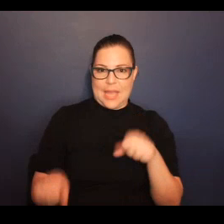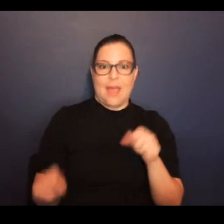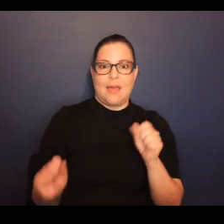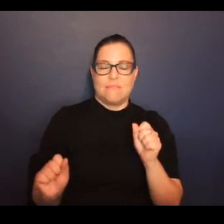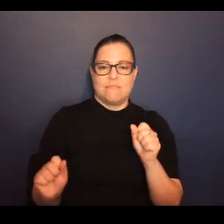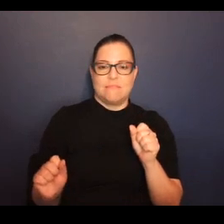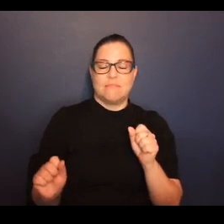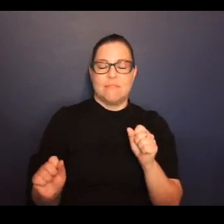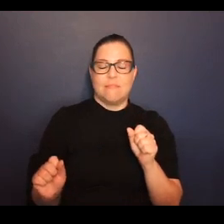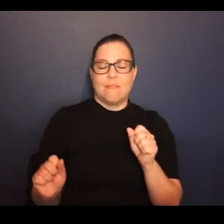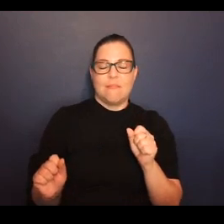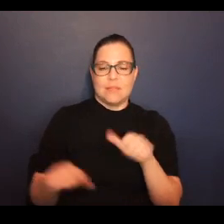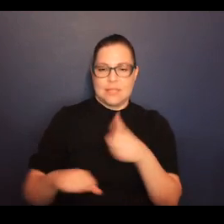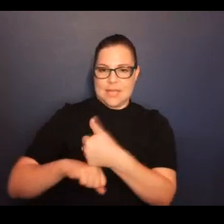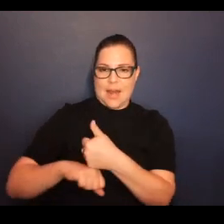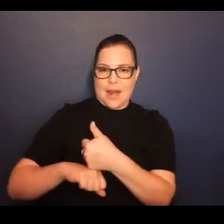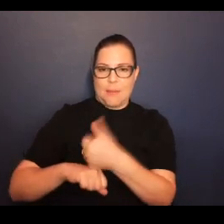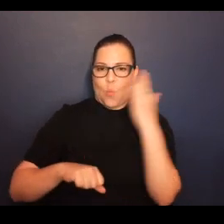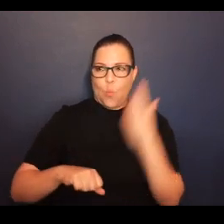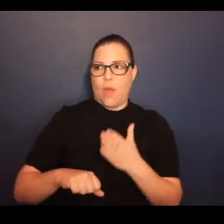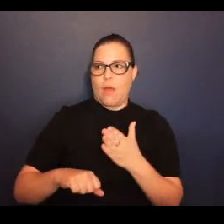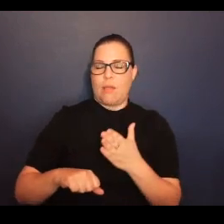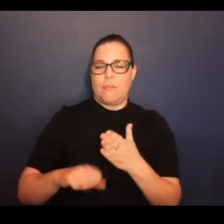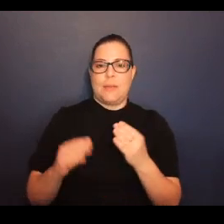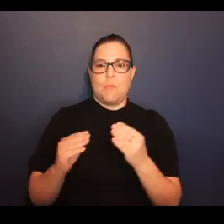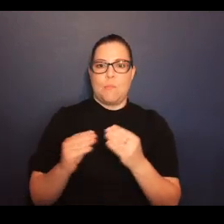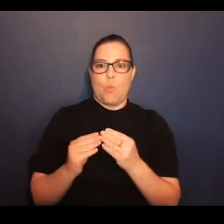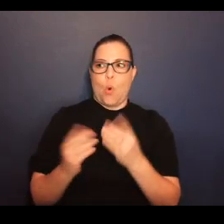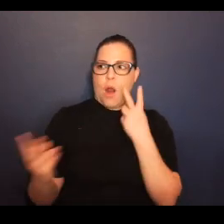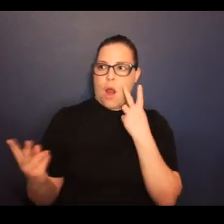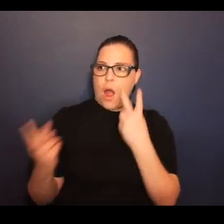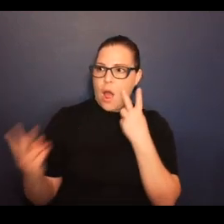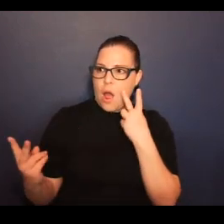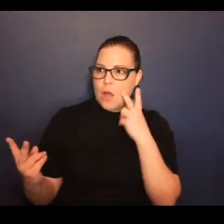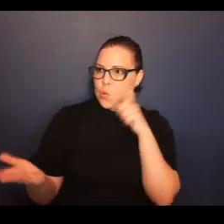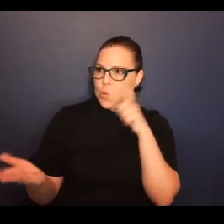And this will provide that visibility and that enhancement for engagement.